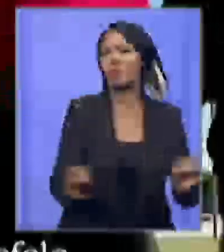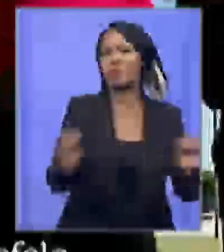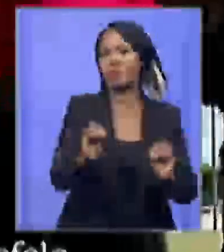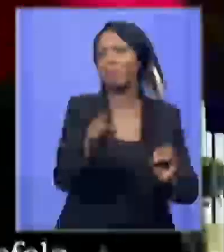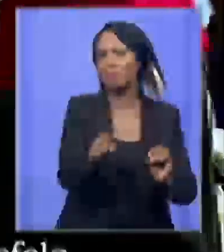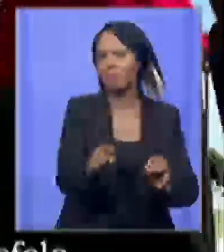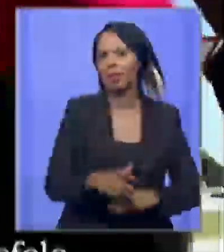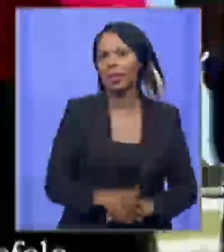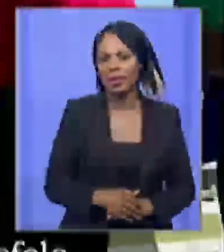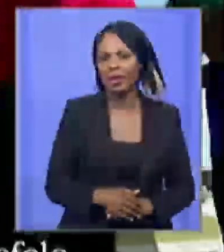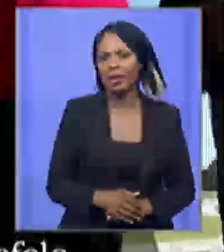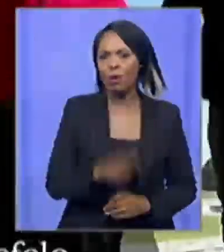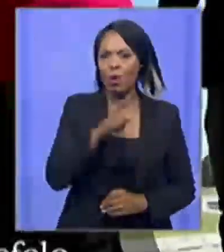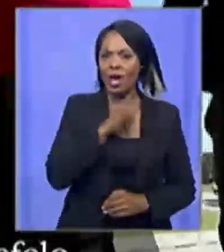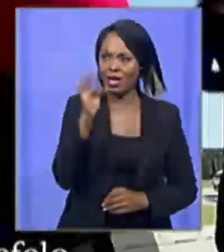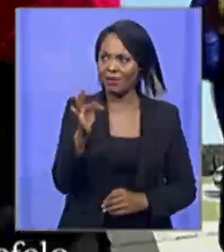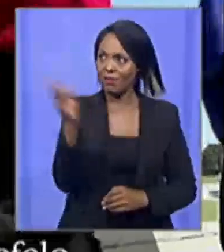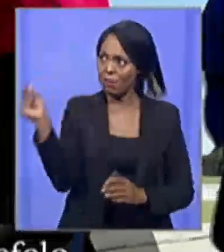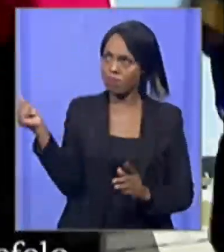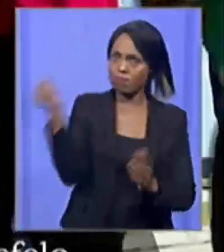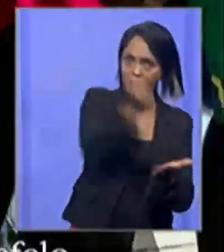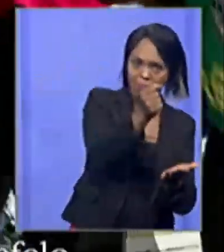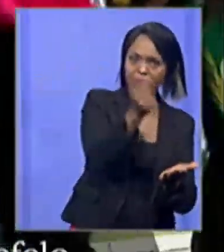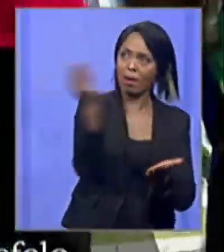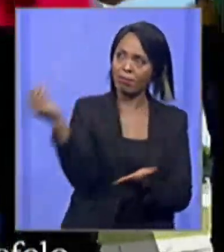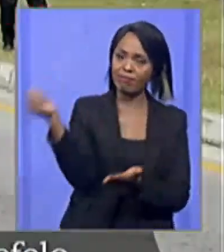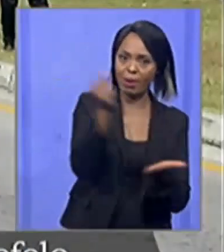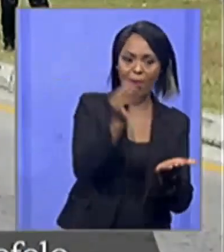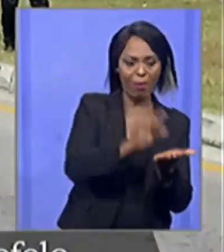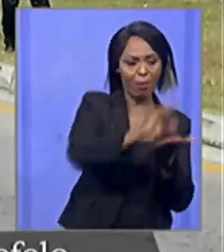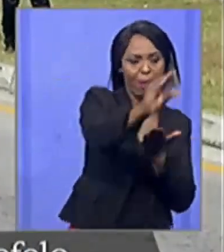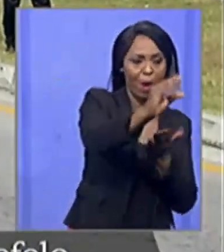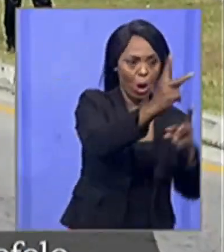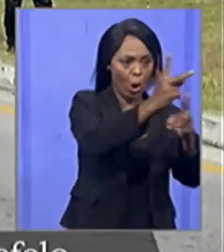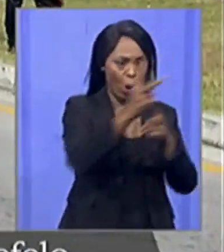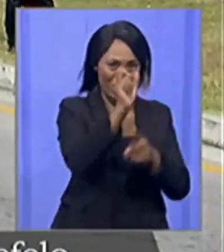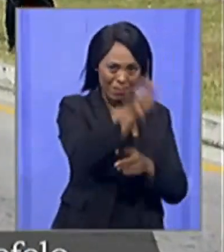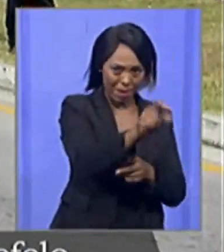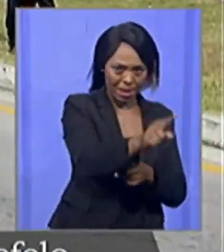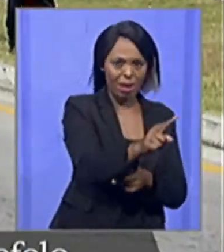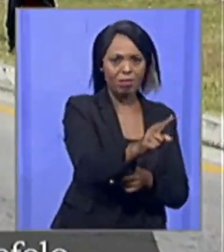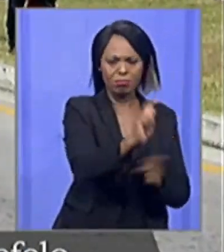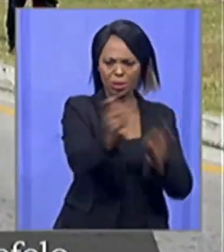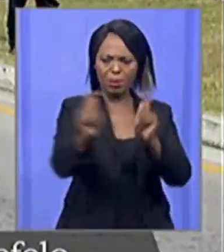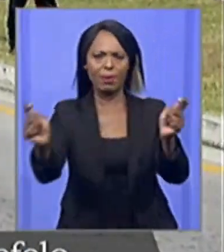goreng di ya mo di-loaning tša rena se le goreng re tlo se dira ke go tšwela pele go